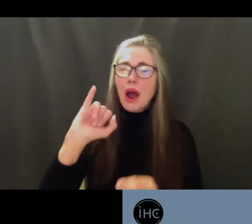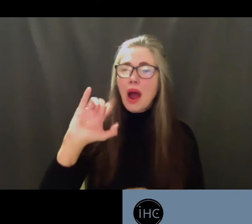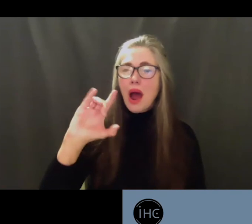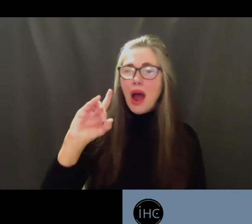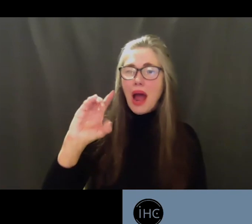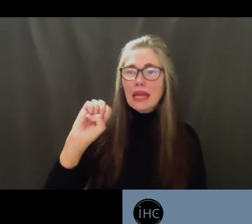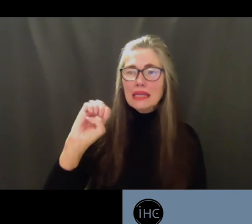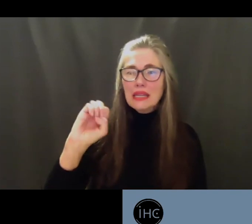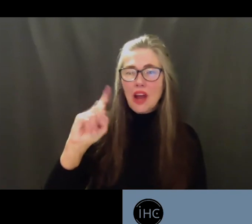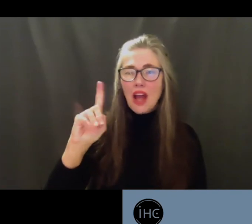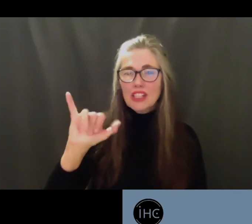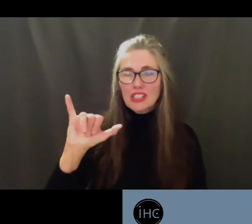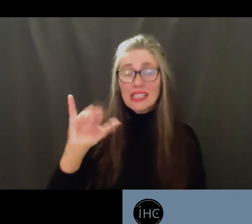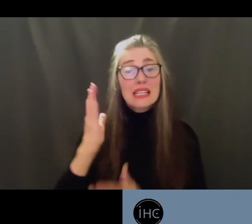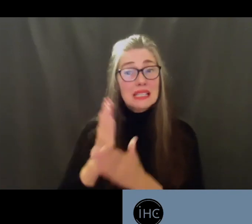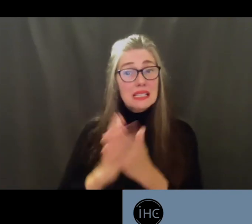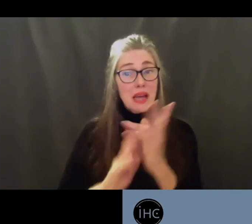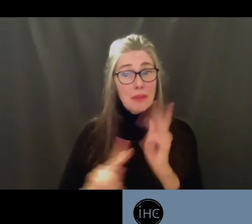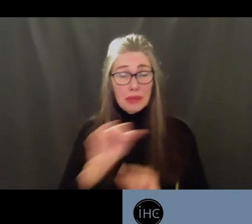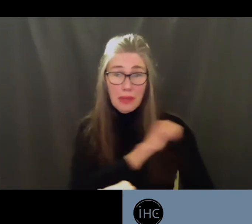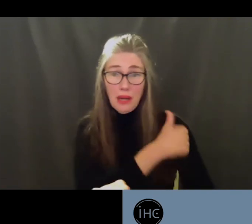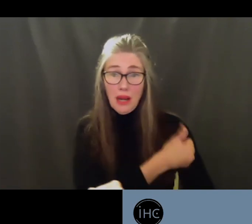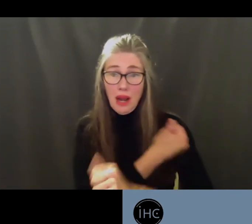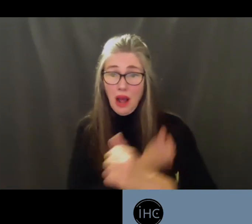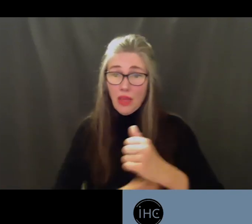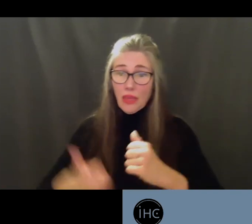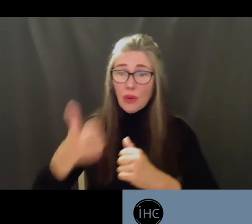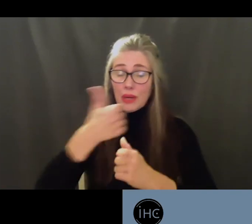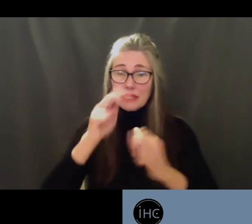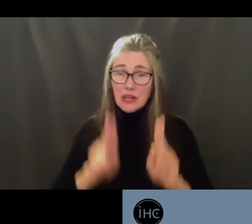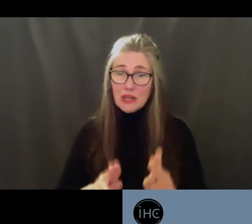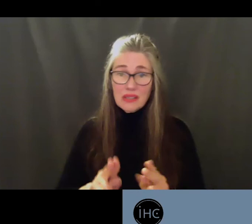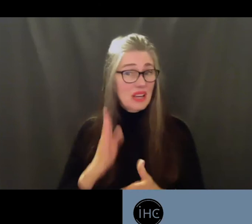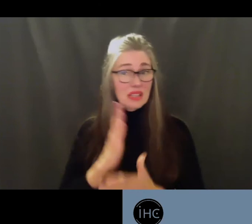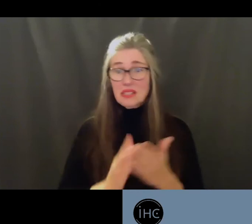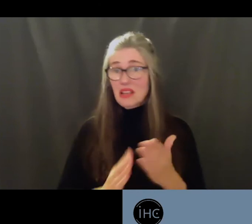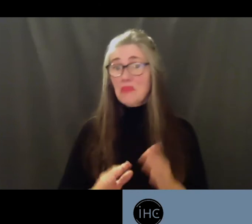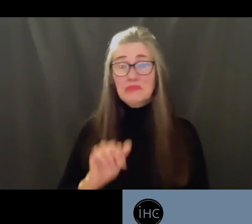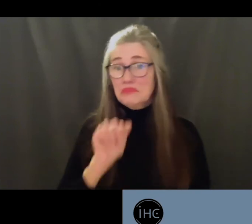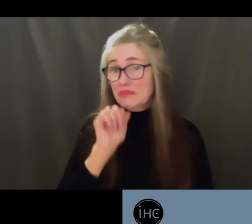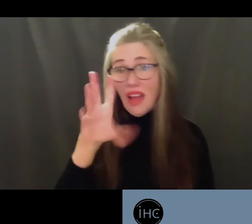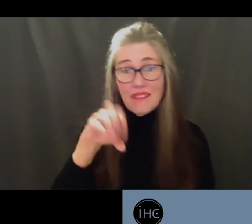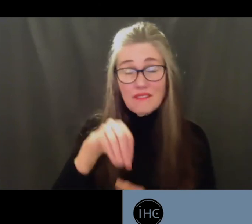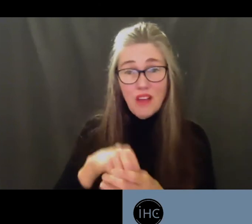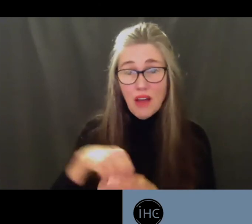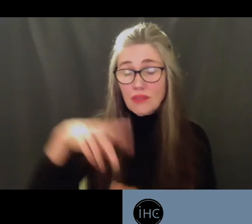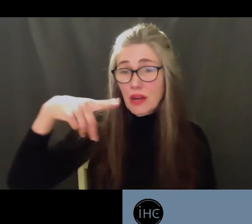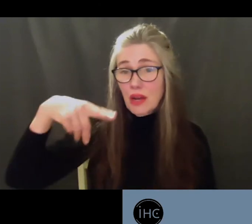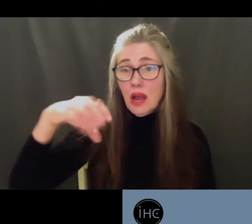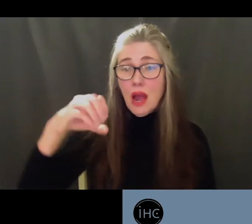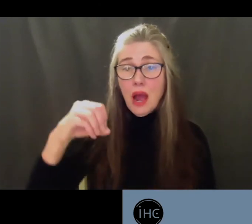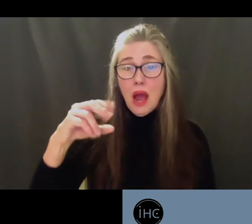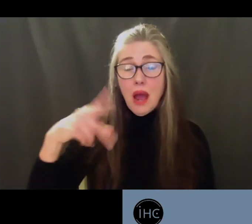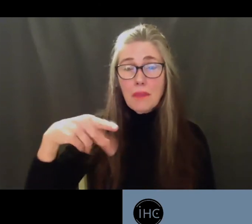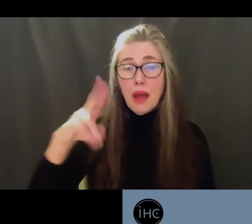some authoritarians use, and some are not populists at all. Like, Pinochet and Franco are